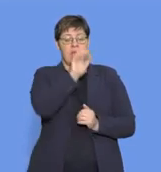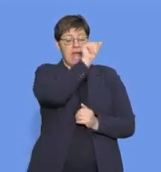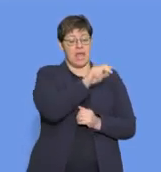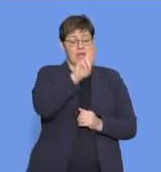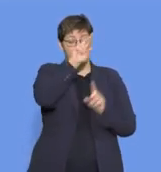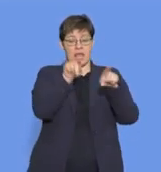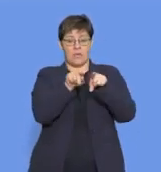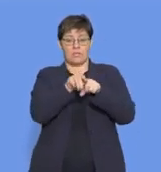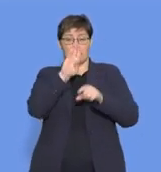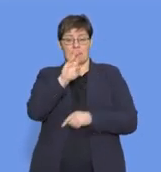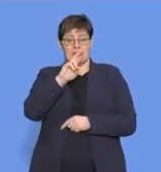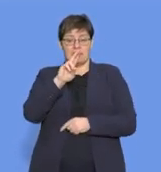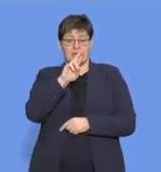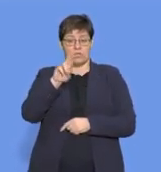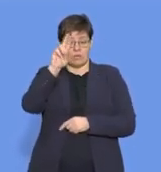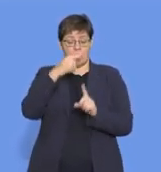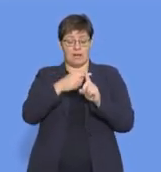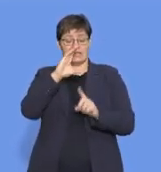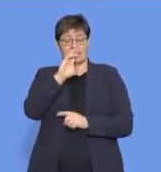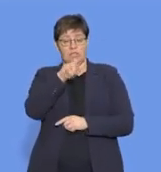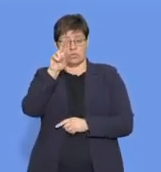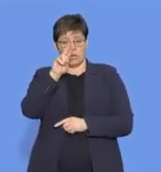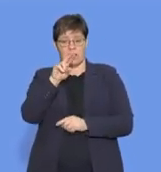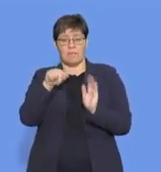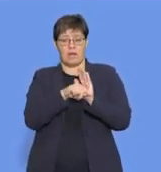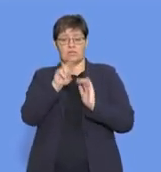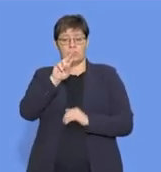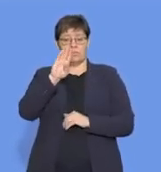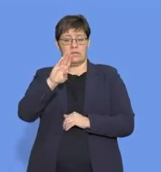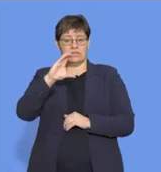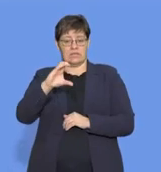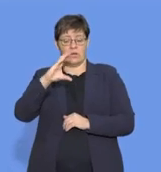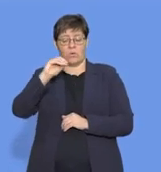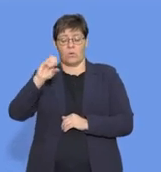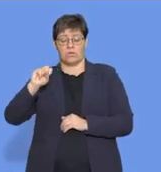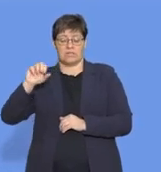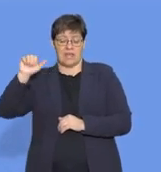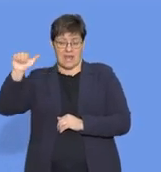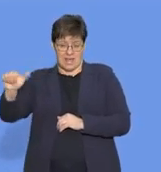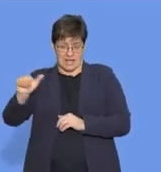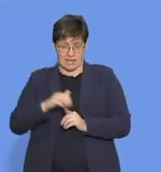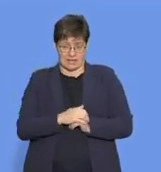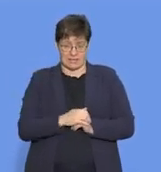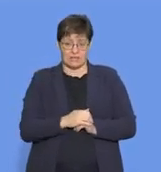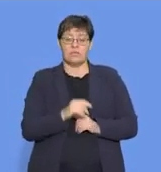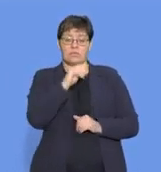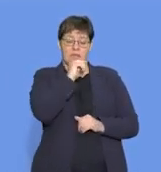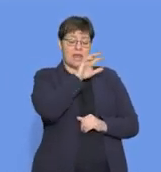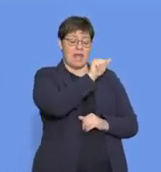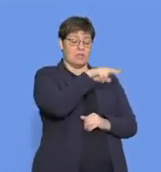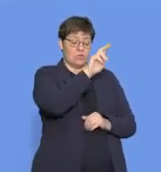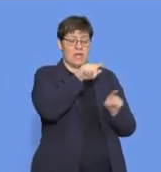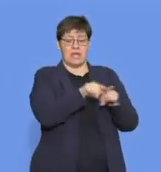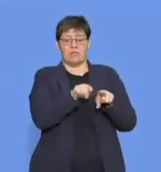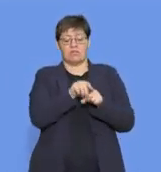So that's the statement we're starting off with. So A squared will equal to little b squared is 4